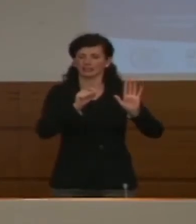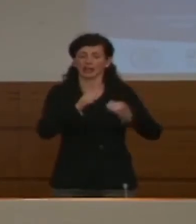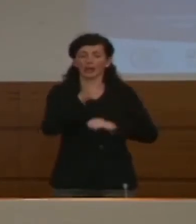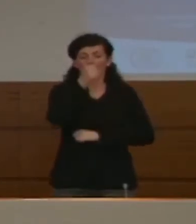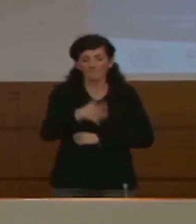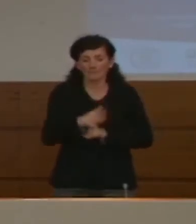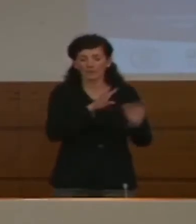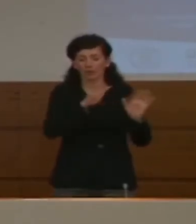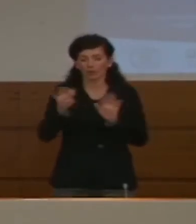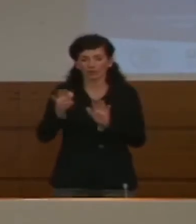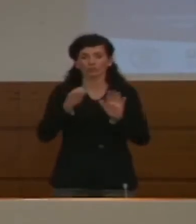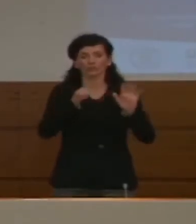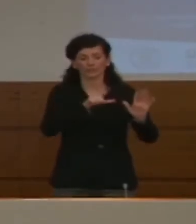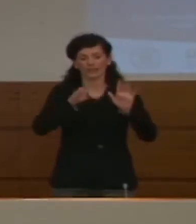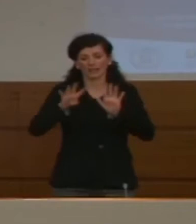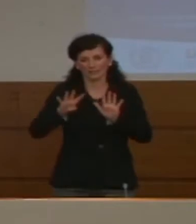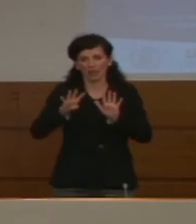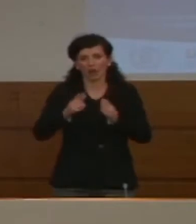28,470. That is